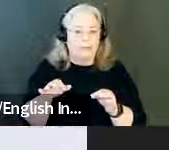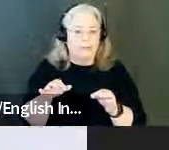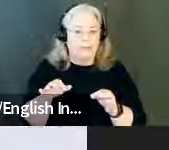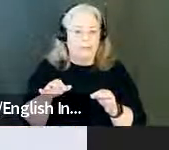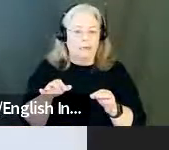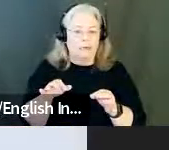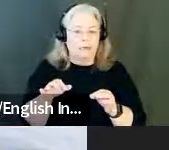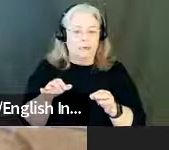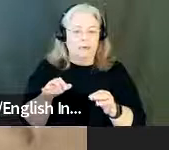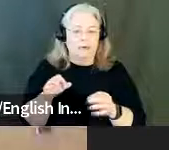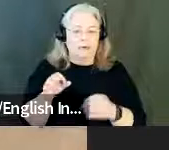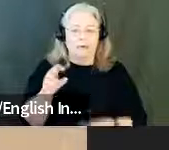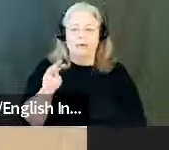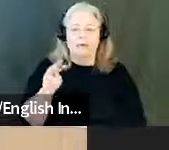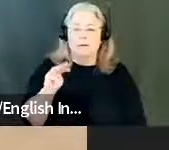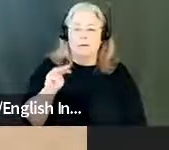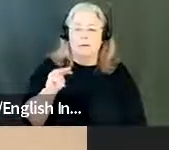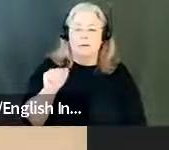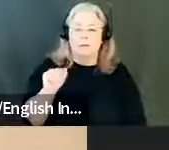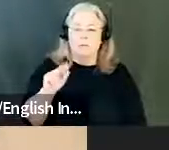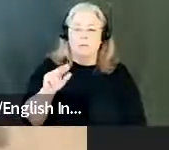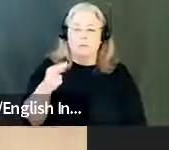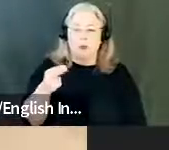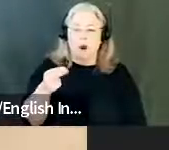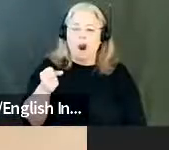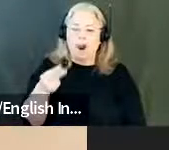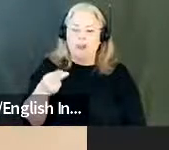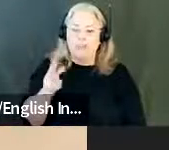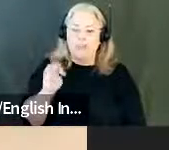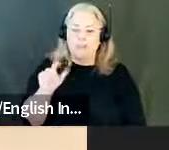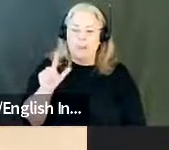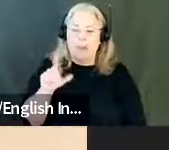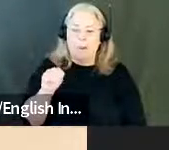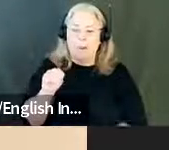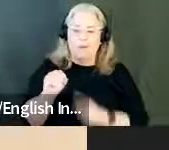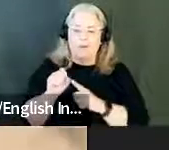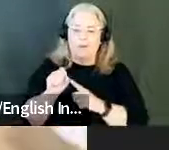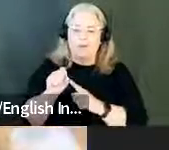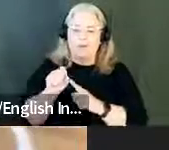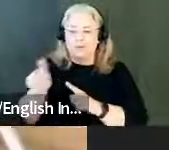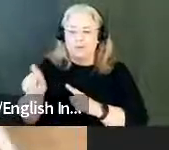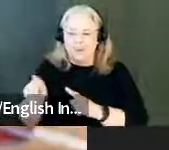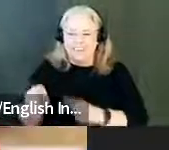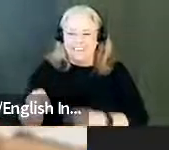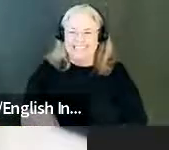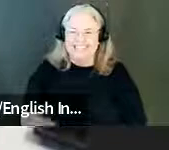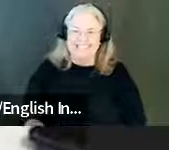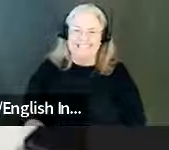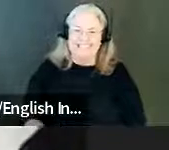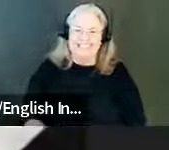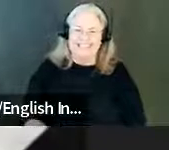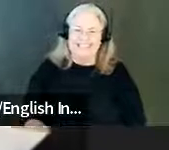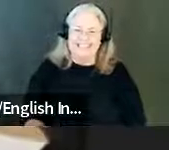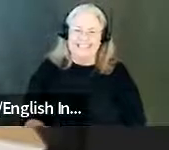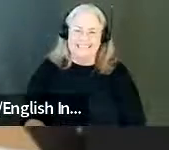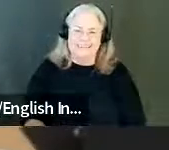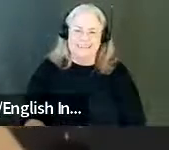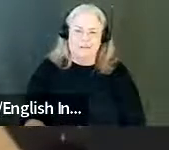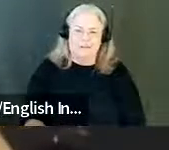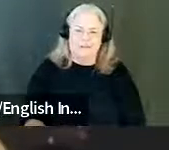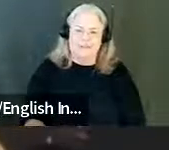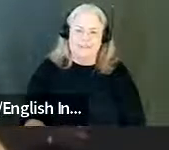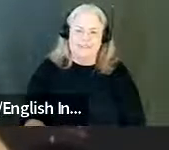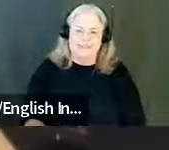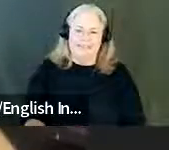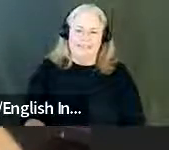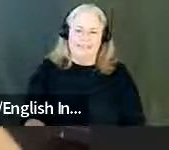marshmallow shooter. This is gonna block the airflow, so we won't have any flow coming out of here. And now I put my 90 degree